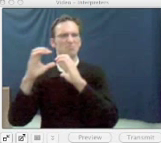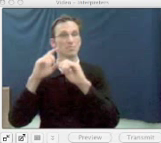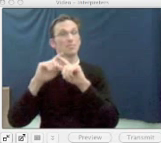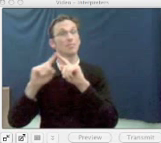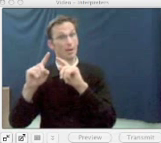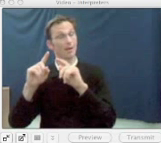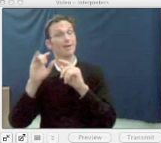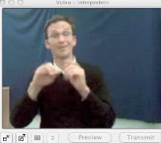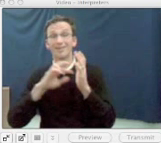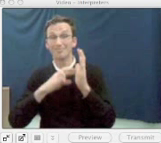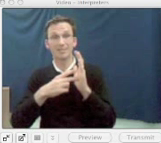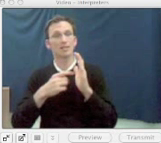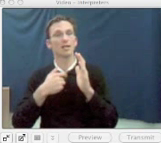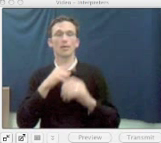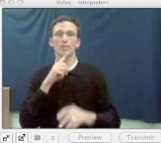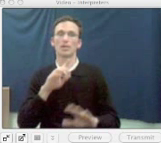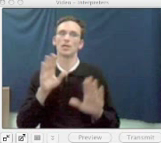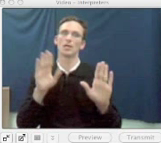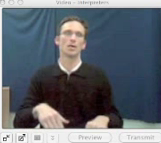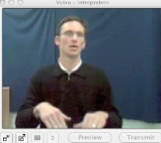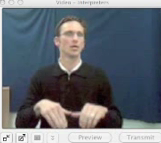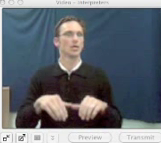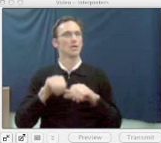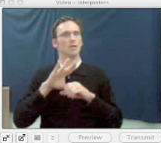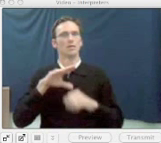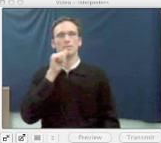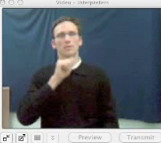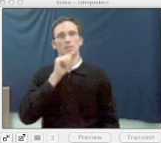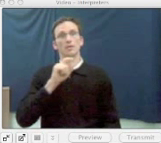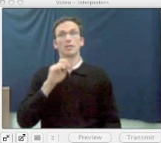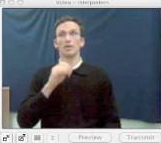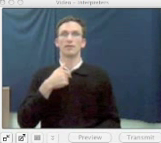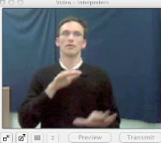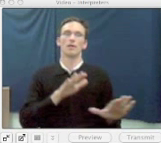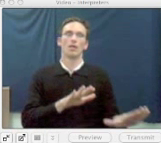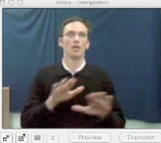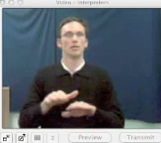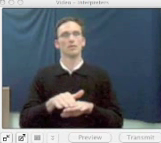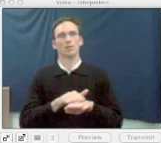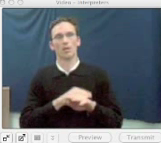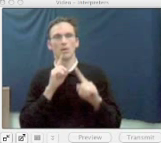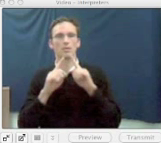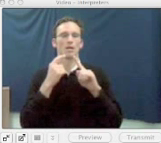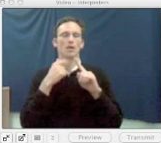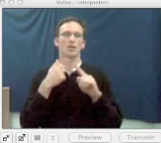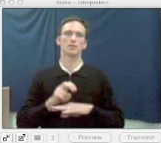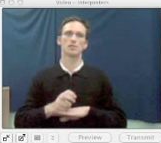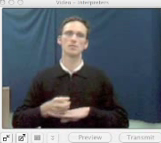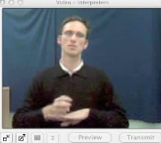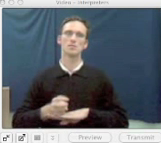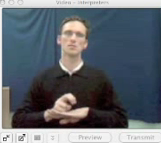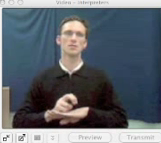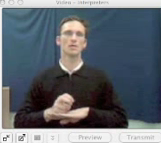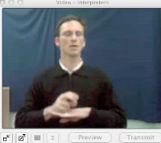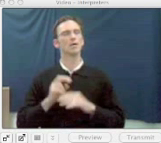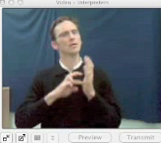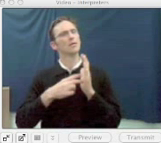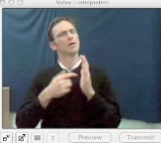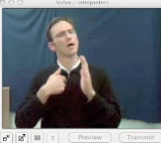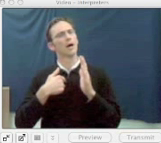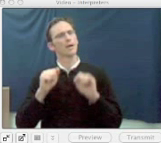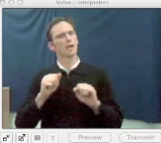I am extremely impatient if you stick me in a situation that is not those things. And so I can appreciate and